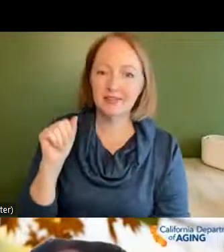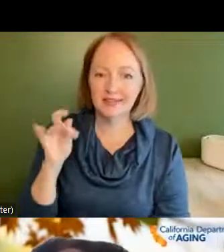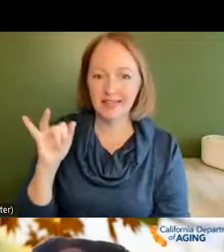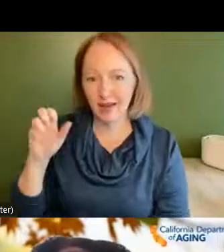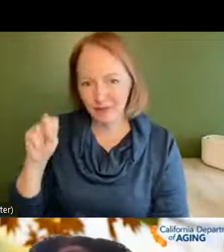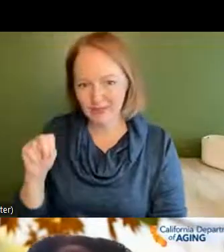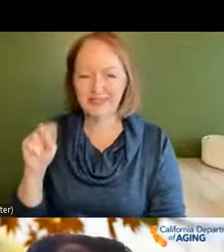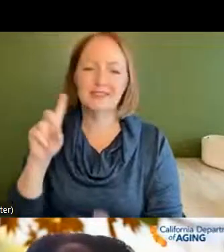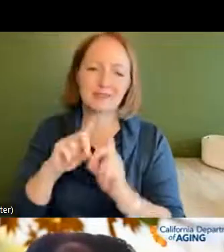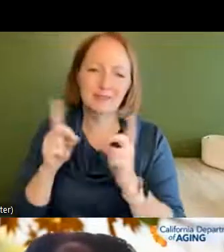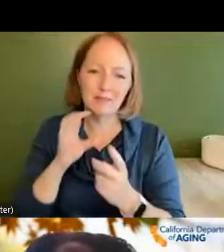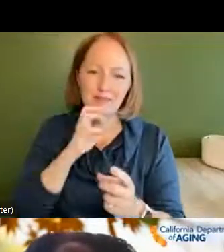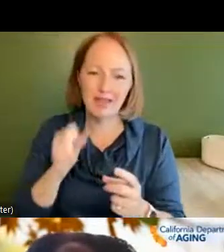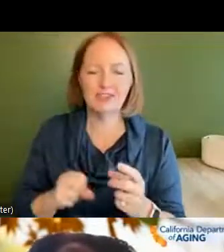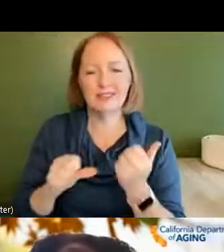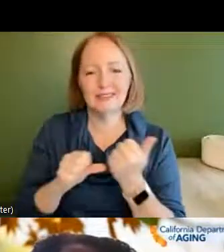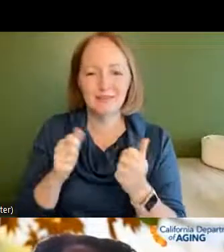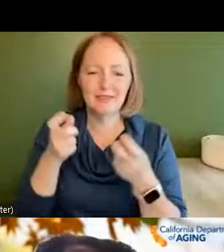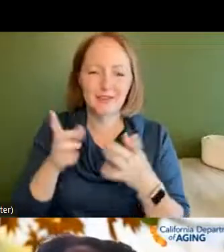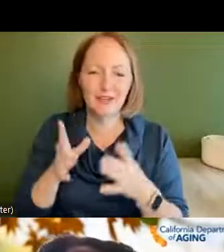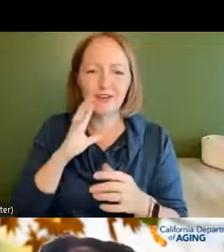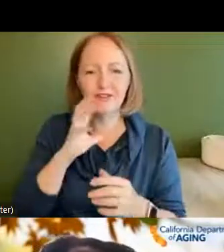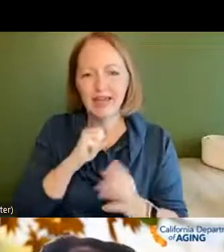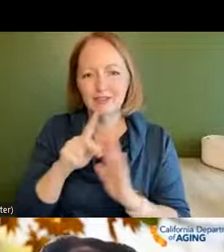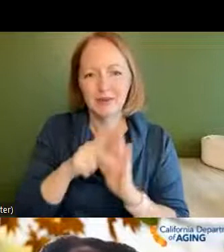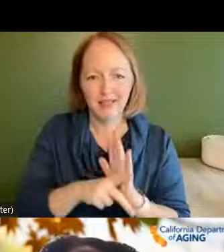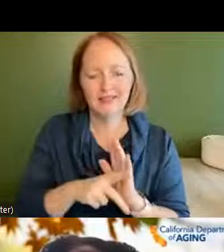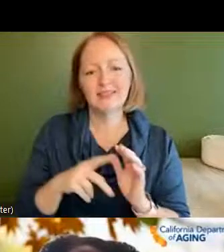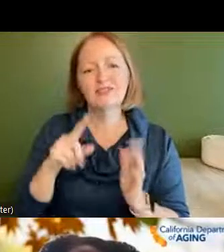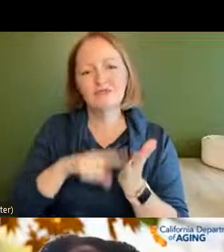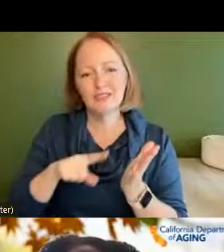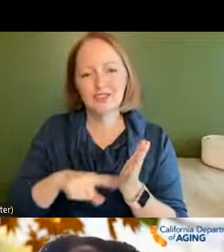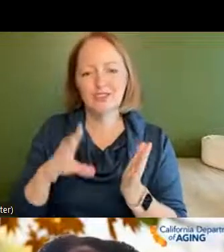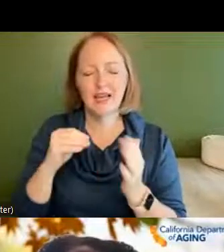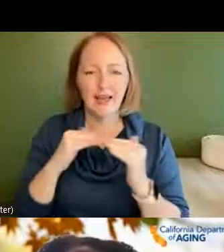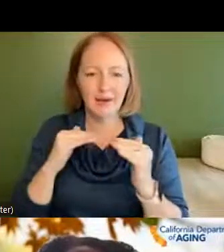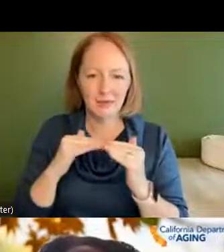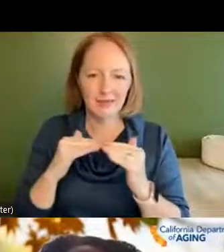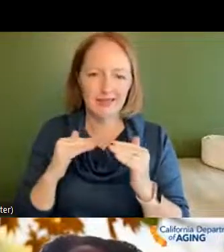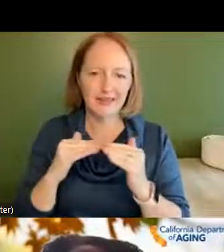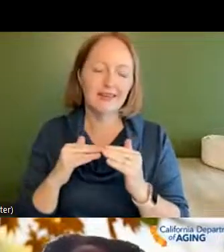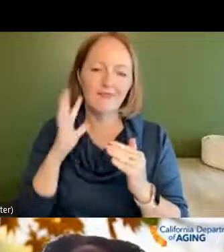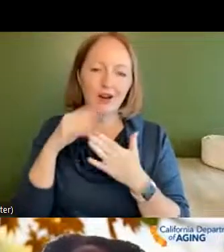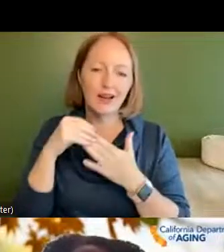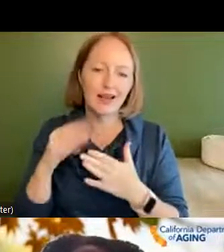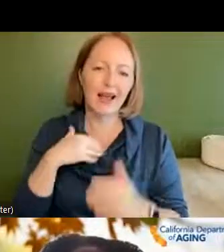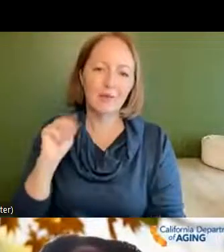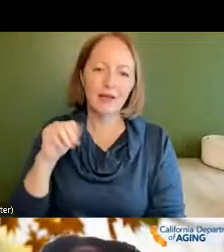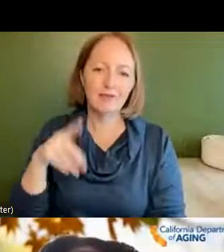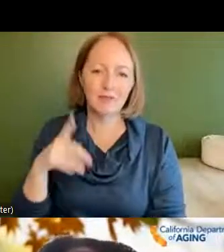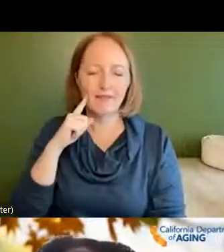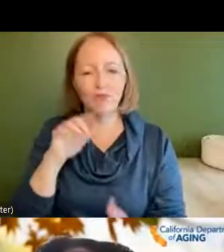the Department of Aging's Deputy Director of Aging Policy, Research and Equity, for leading our Master Plan for